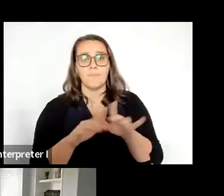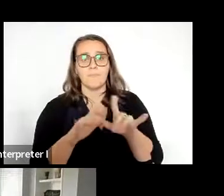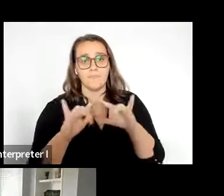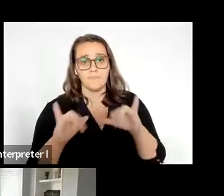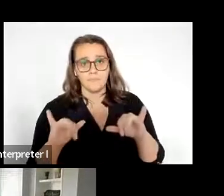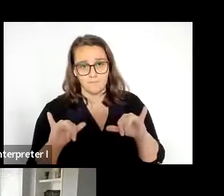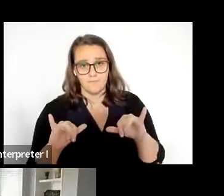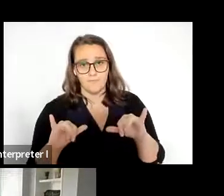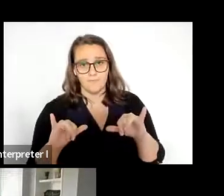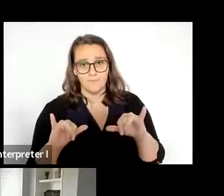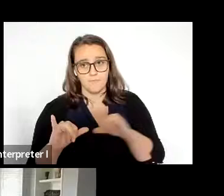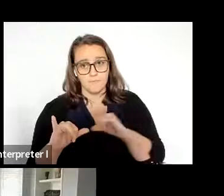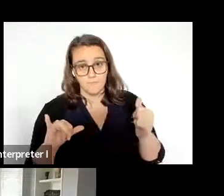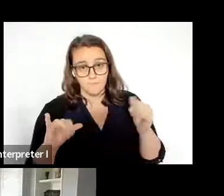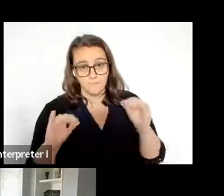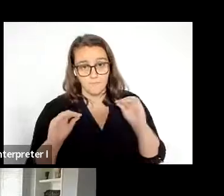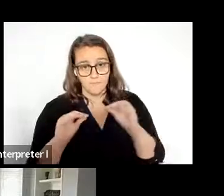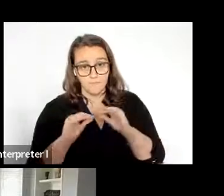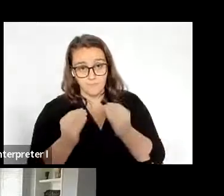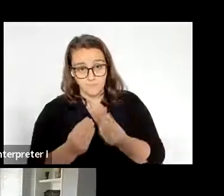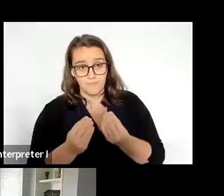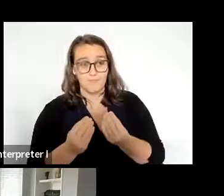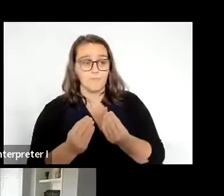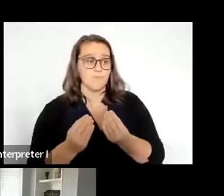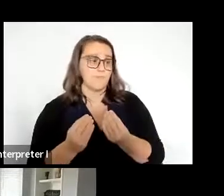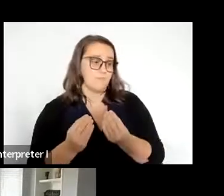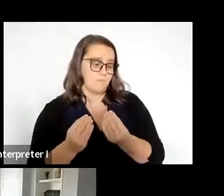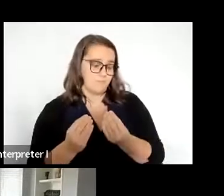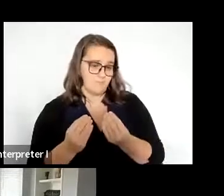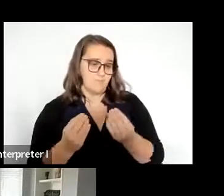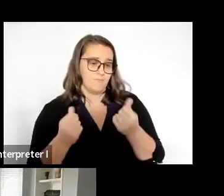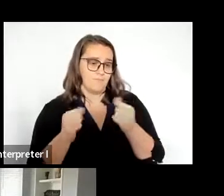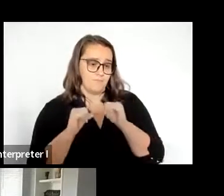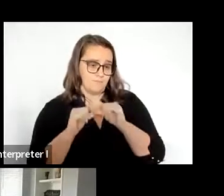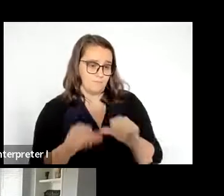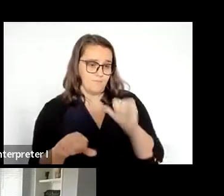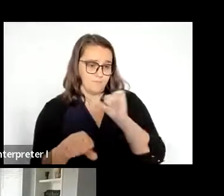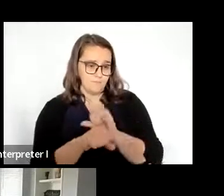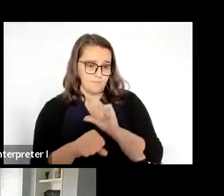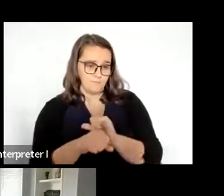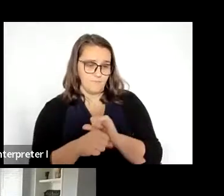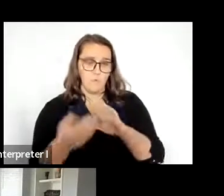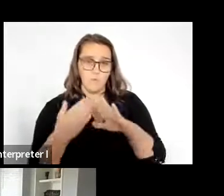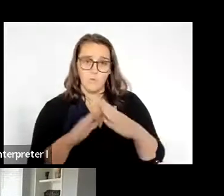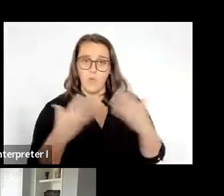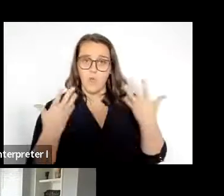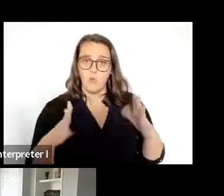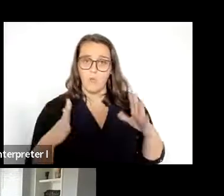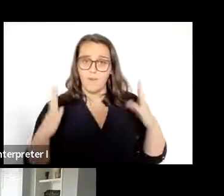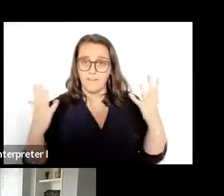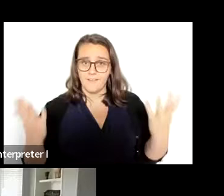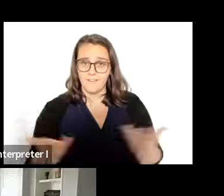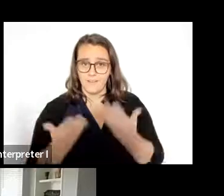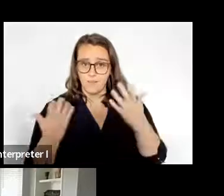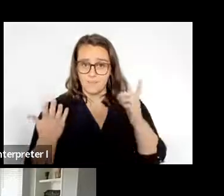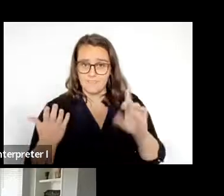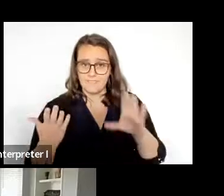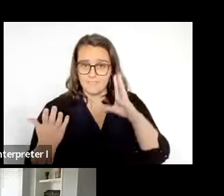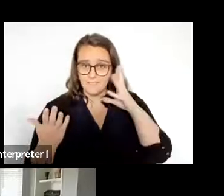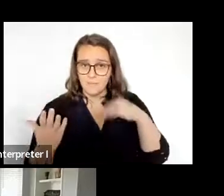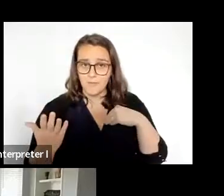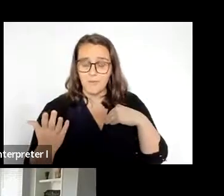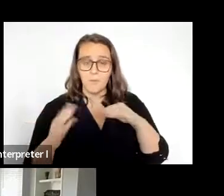time, other organizers and providers were continuing their work with communities already in DC experiencing homelessness